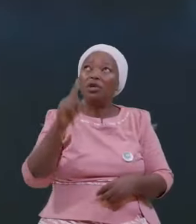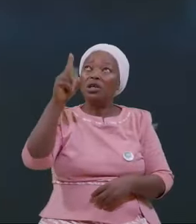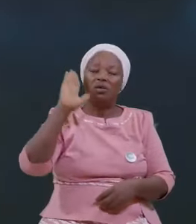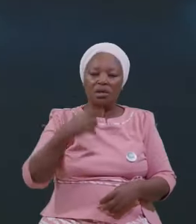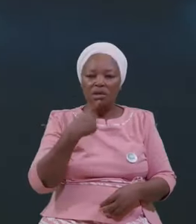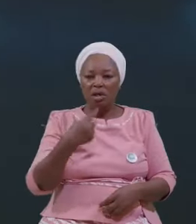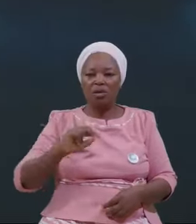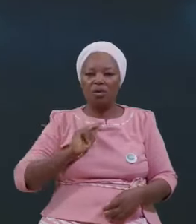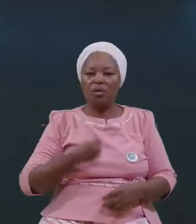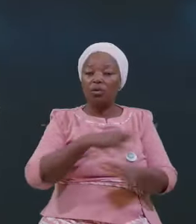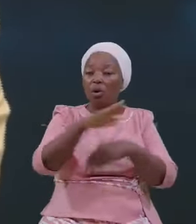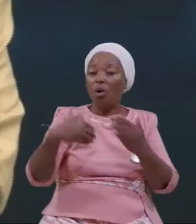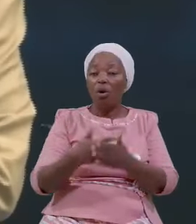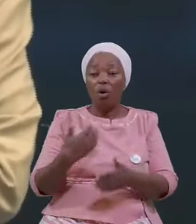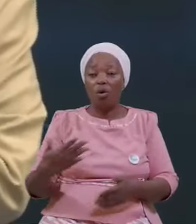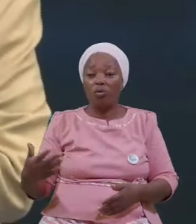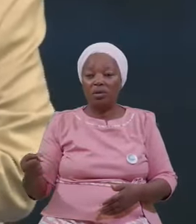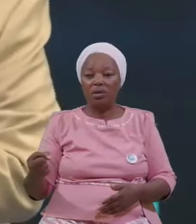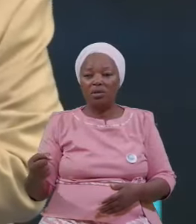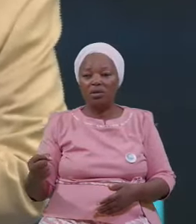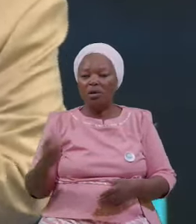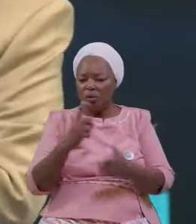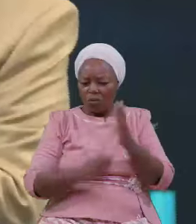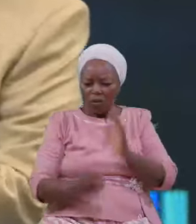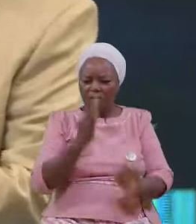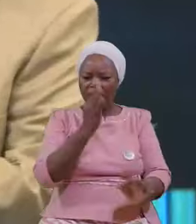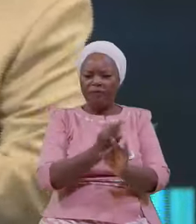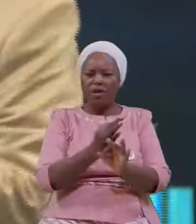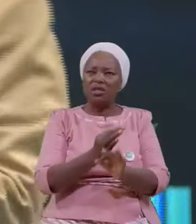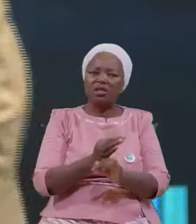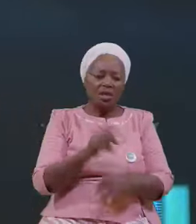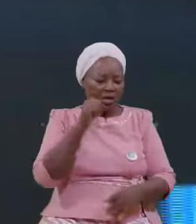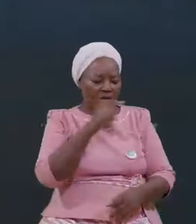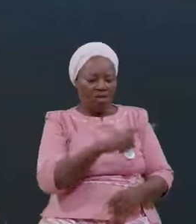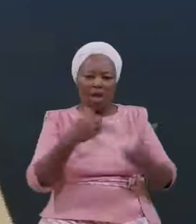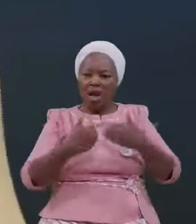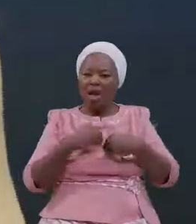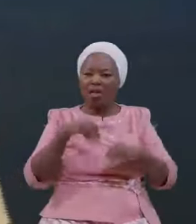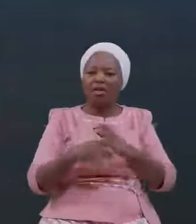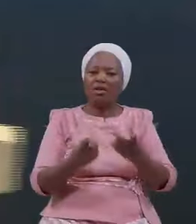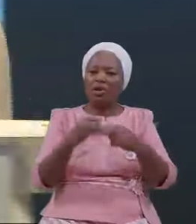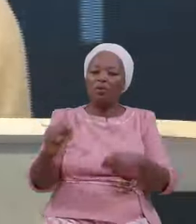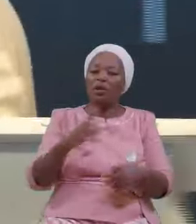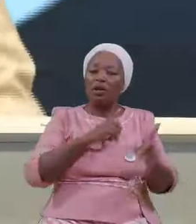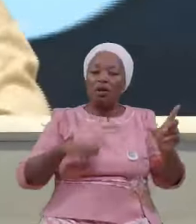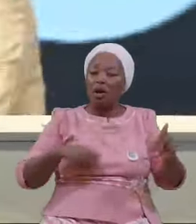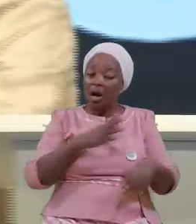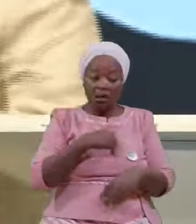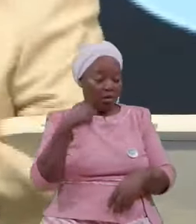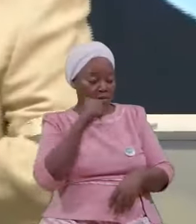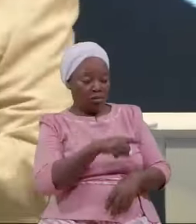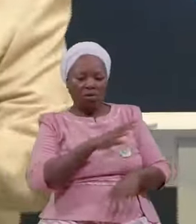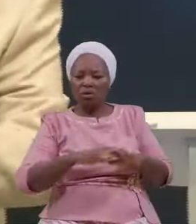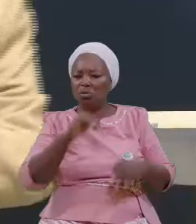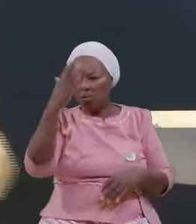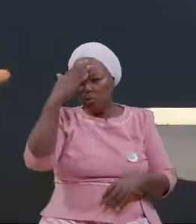all things. What faith she had in the coming Lord. And she didn't know she was right there.